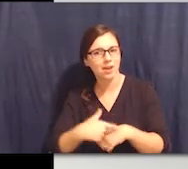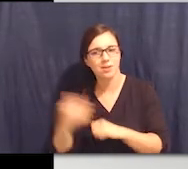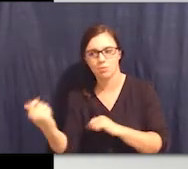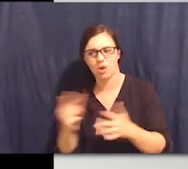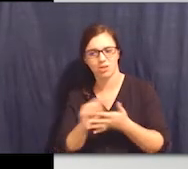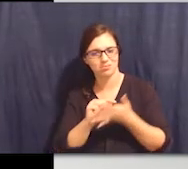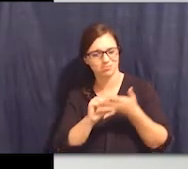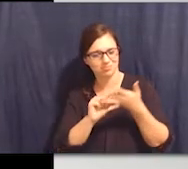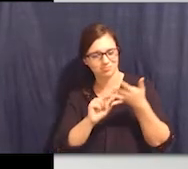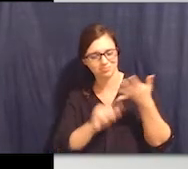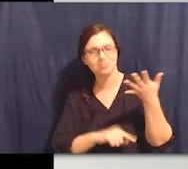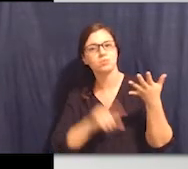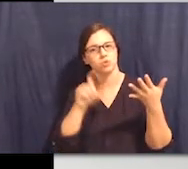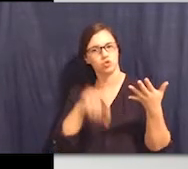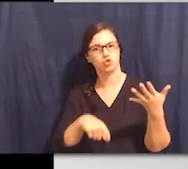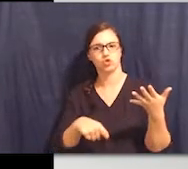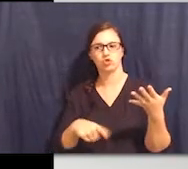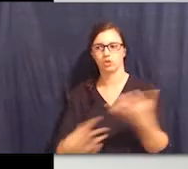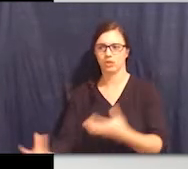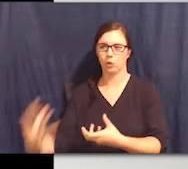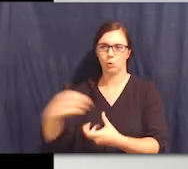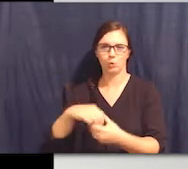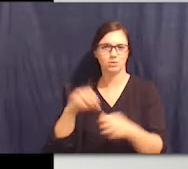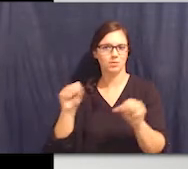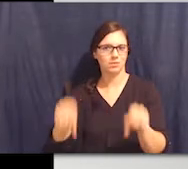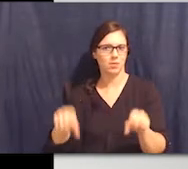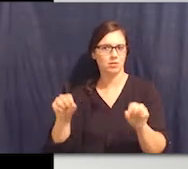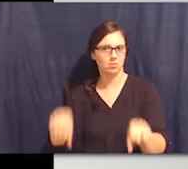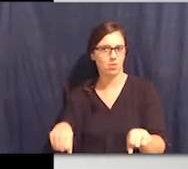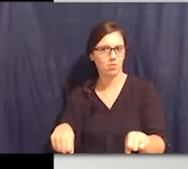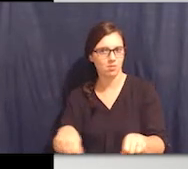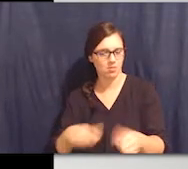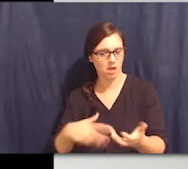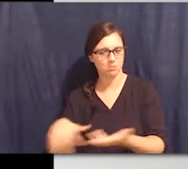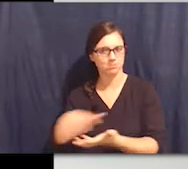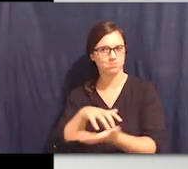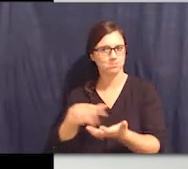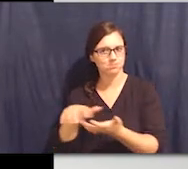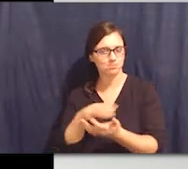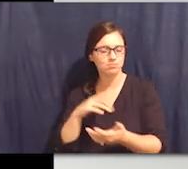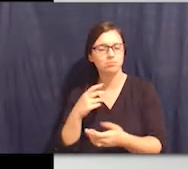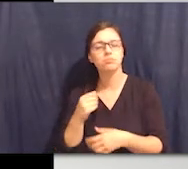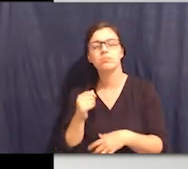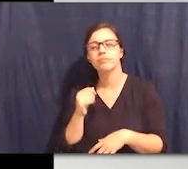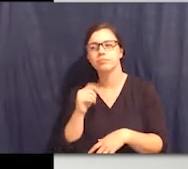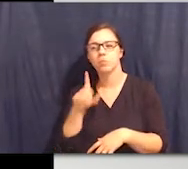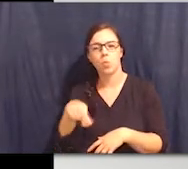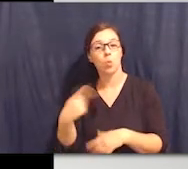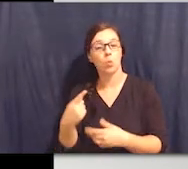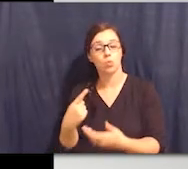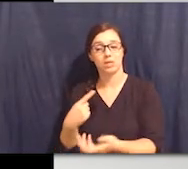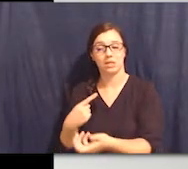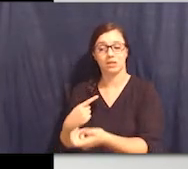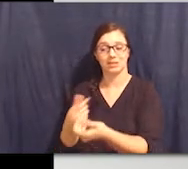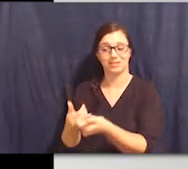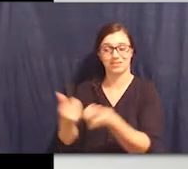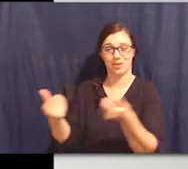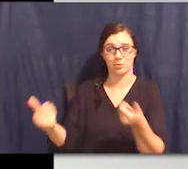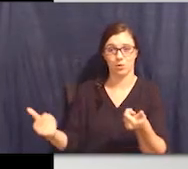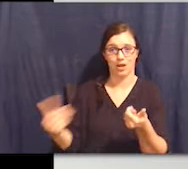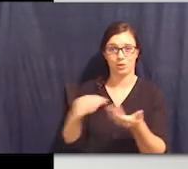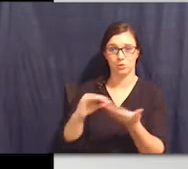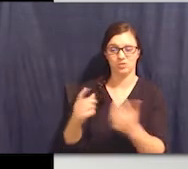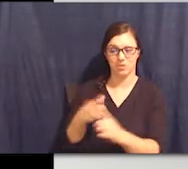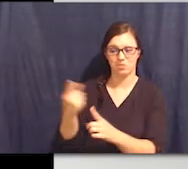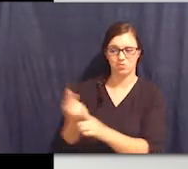Those are all areas that should be as inclusive as possible. And that we only remove students from that